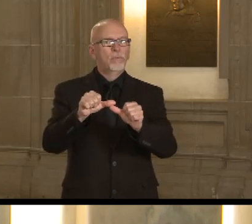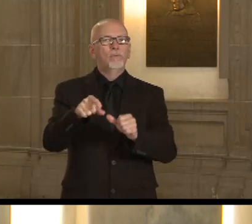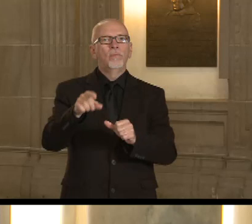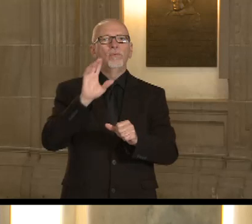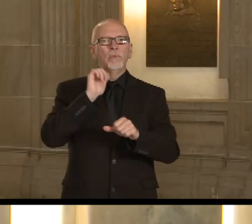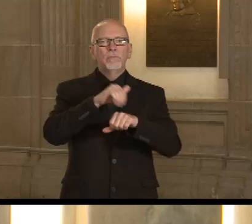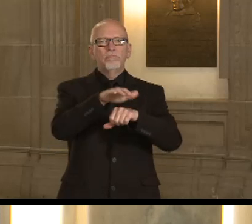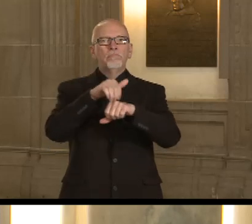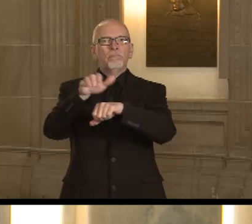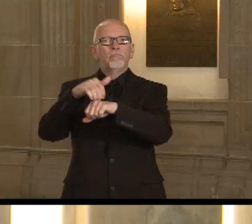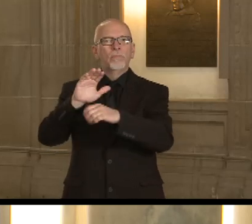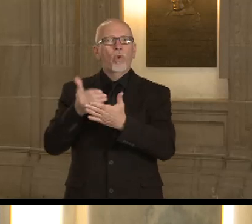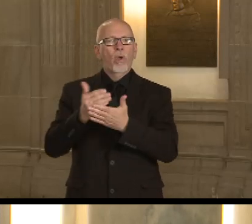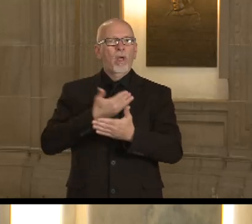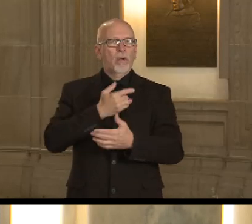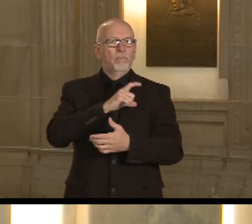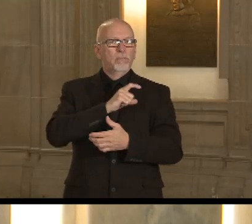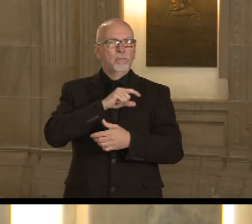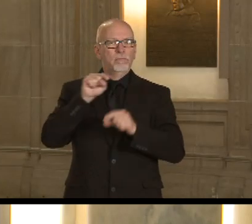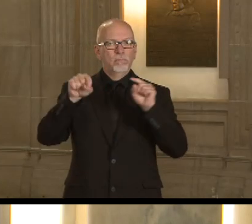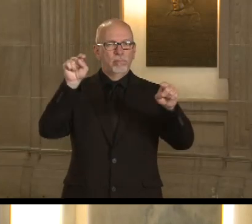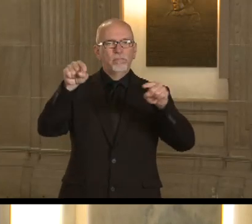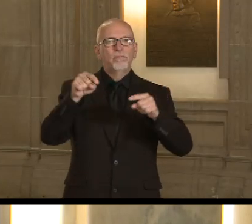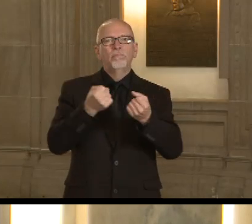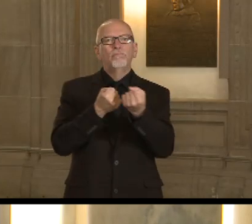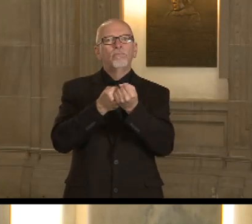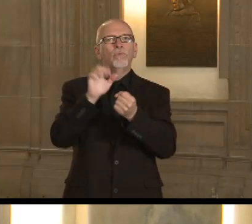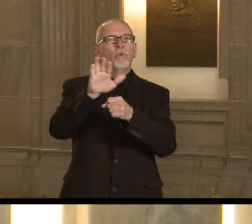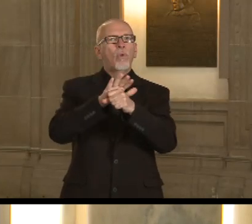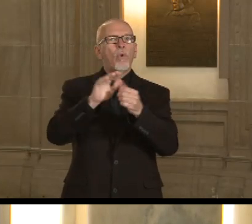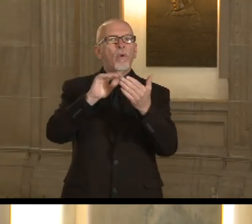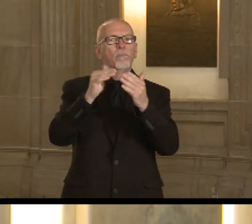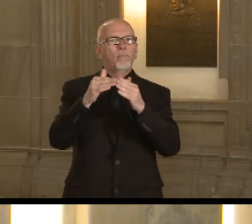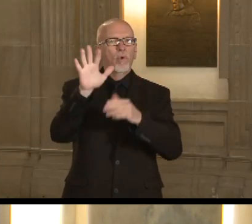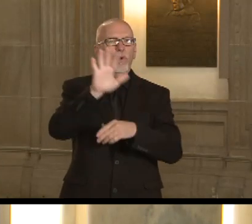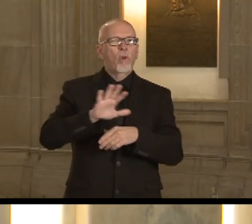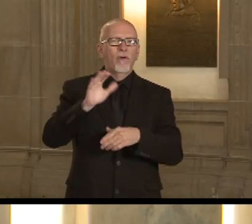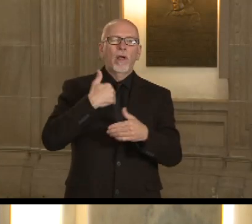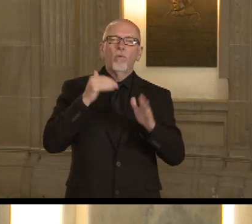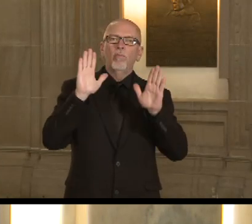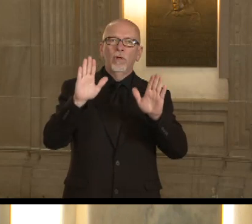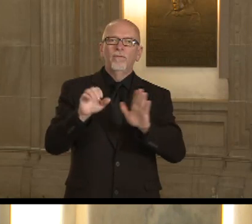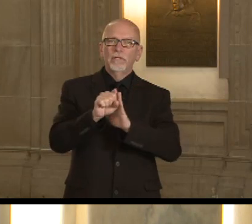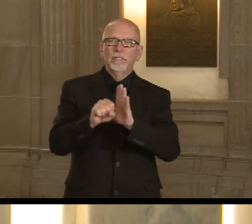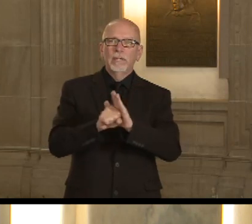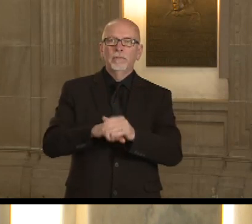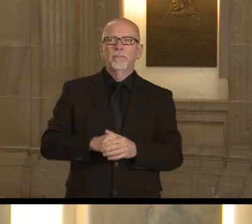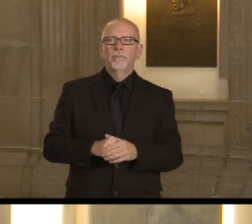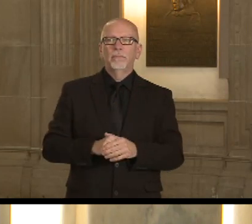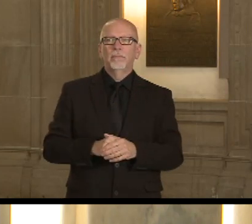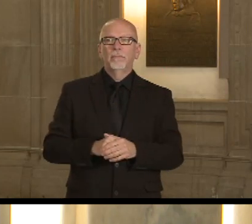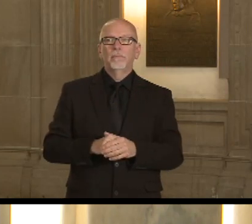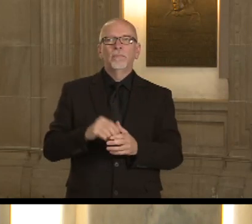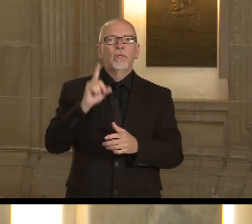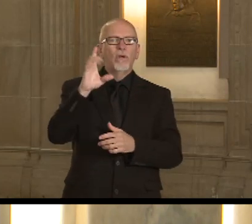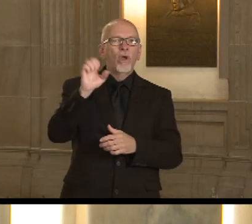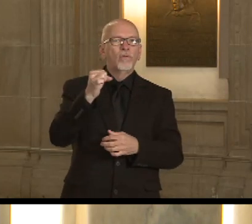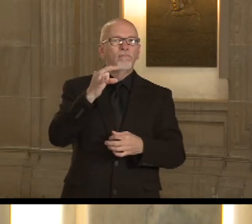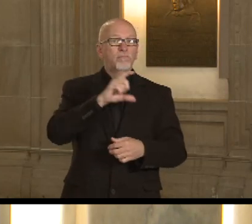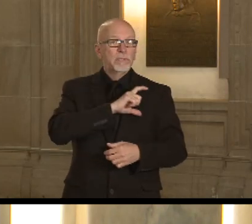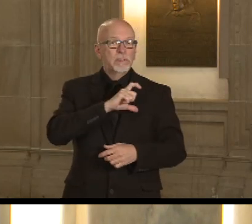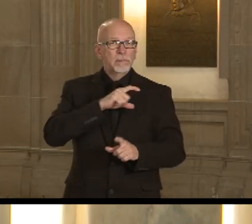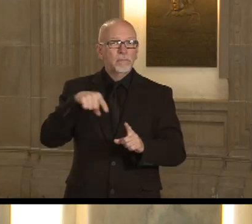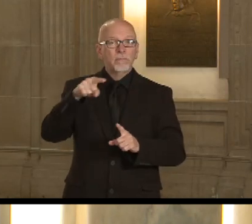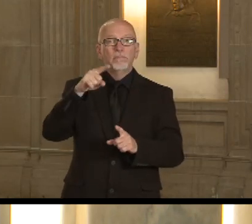deploy any and all assets we have to support local communities throughout our great state. Hundreds of troopers,